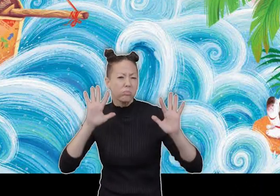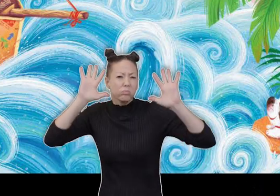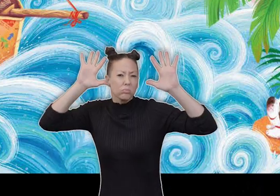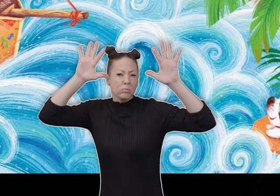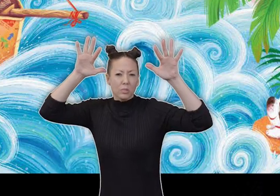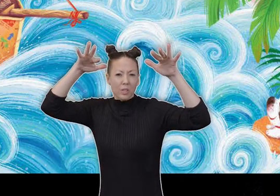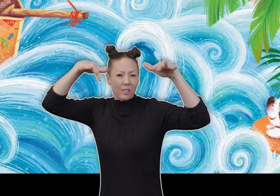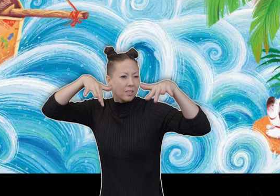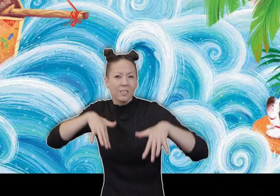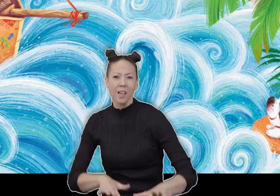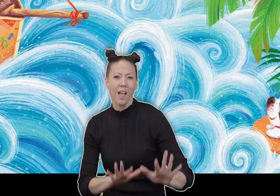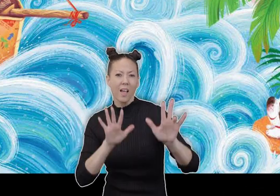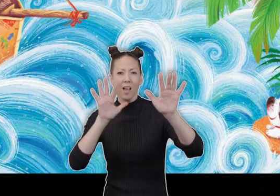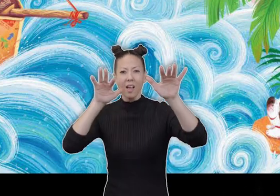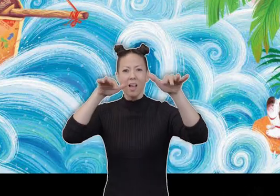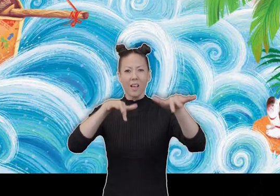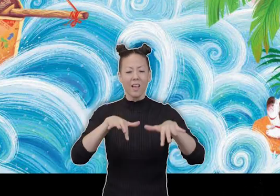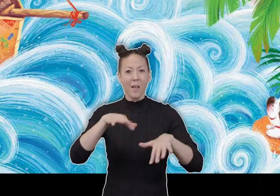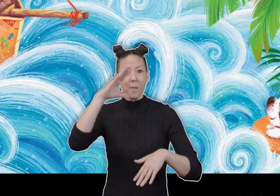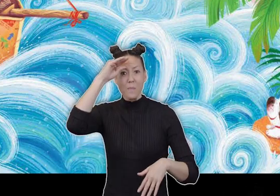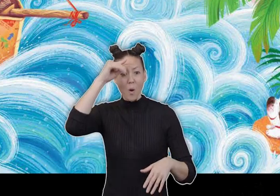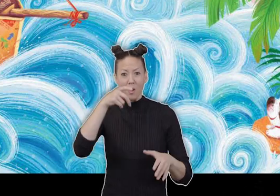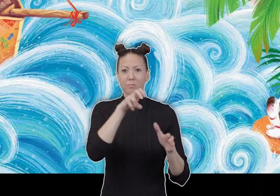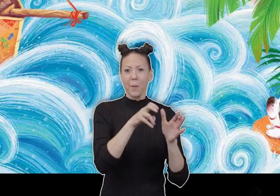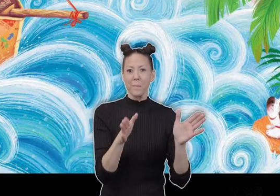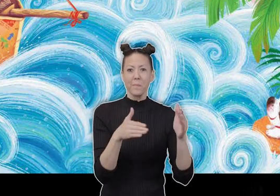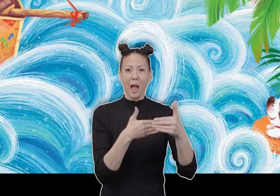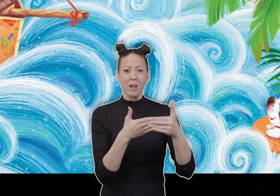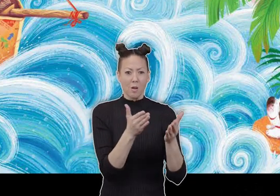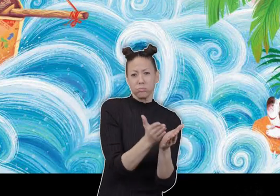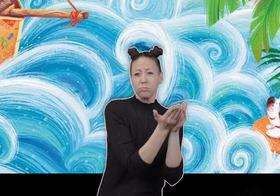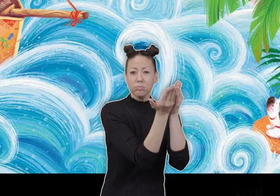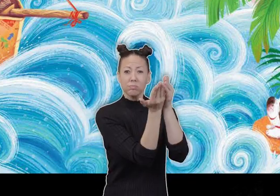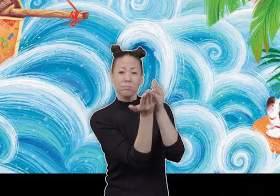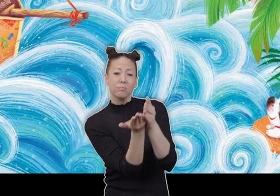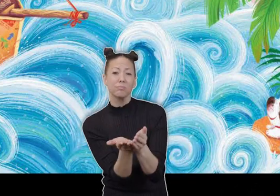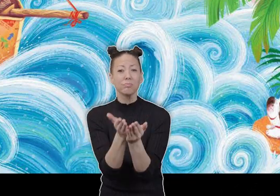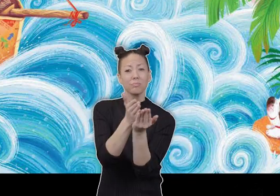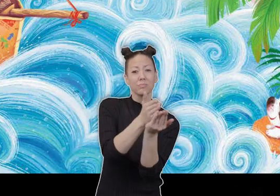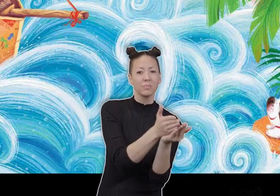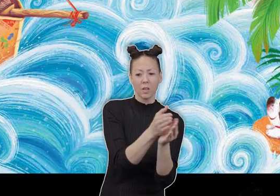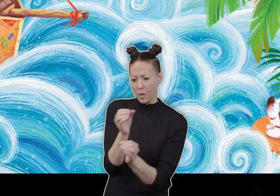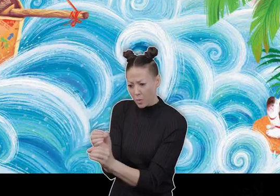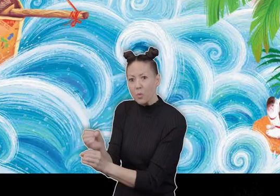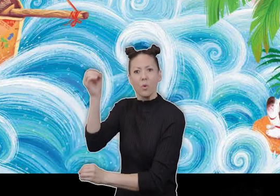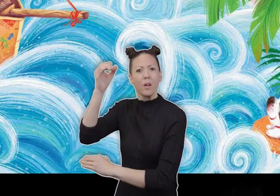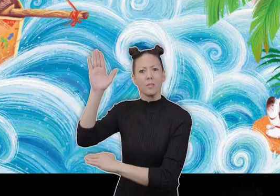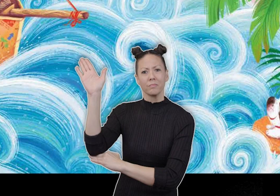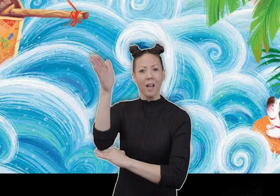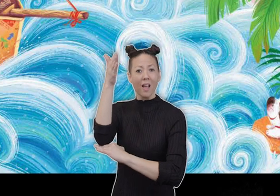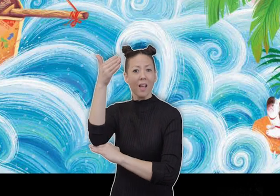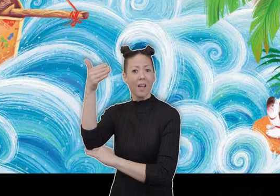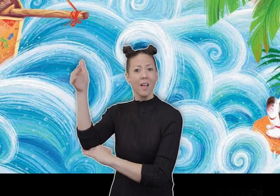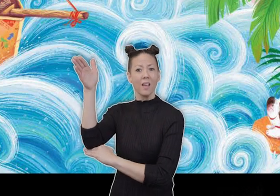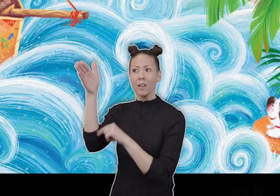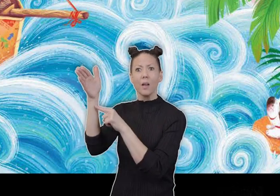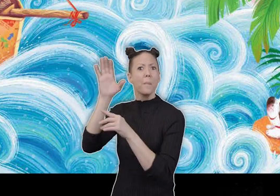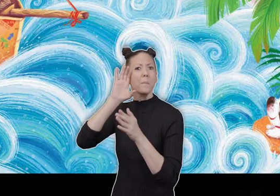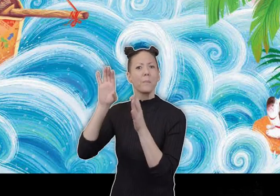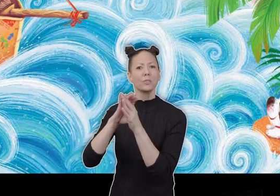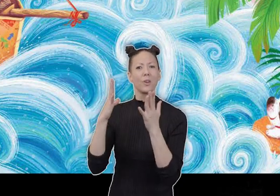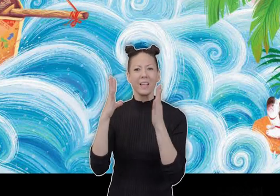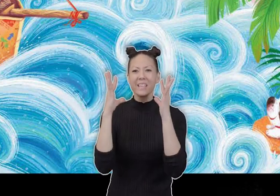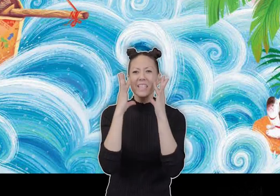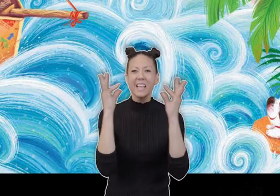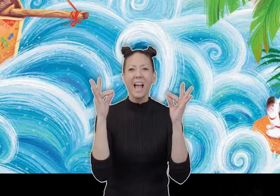In a sea of big, rolling waves, a boy rides in a box as a sailboat. On a stick, he flies a